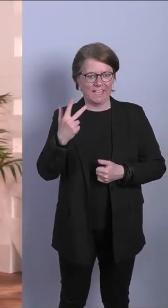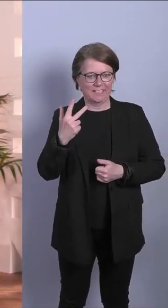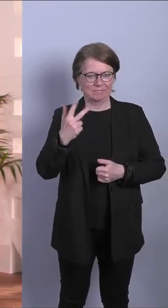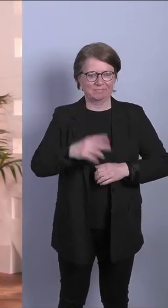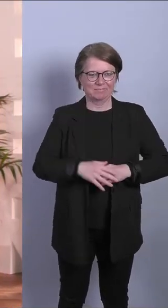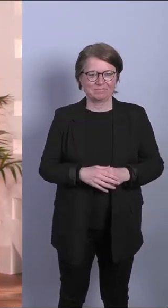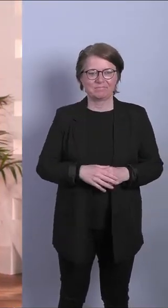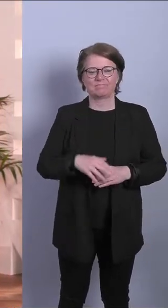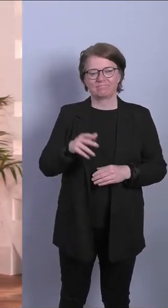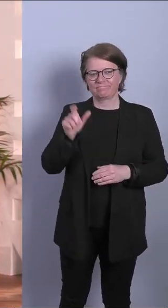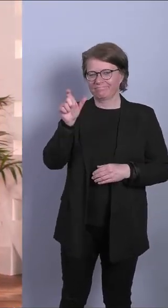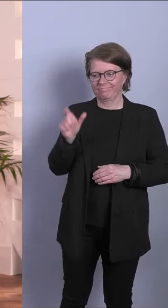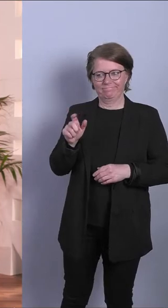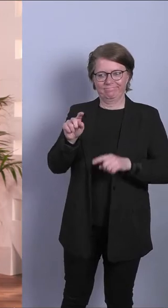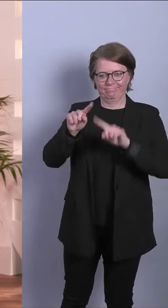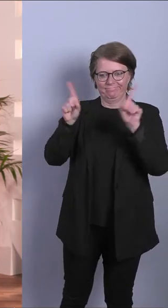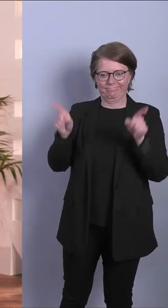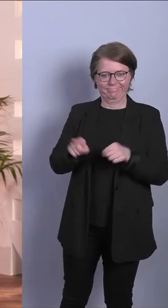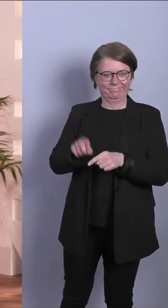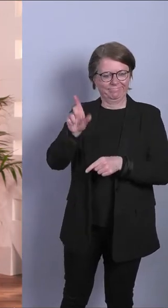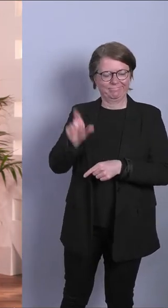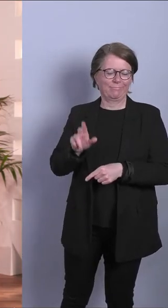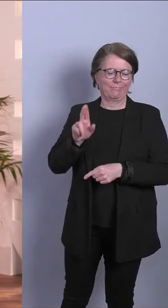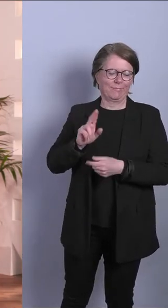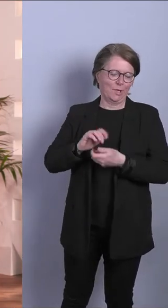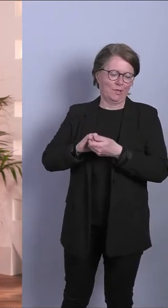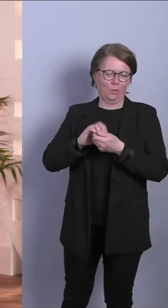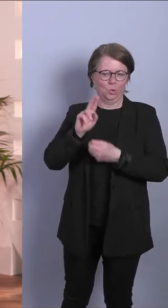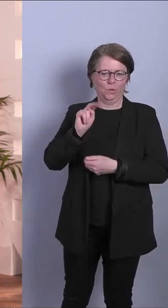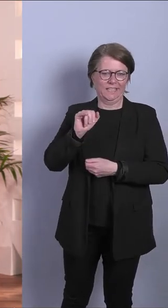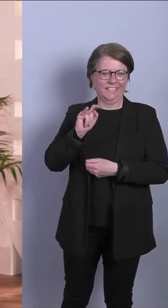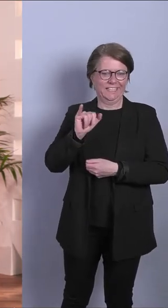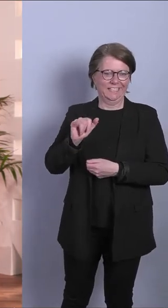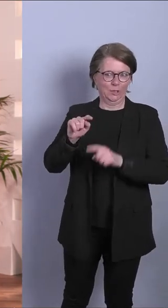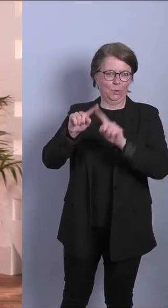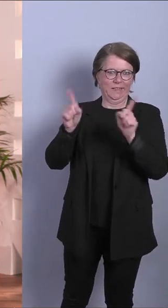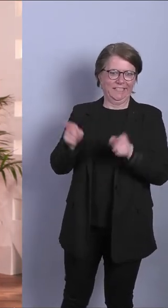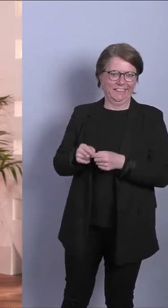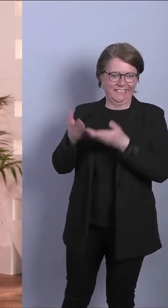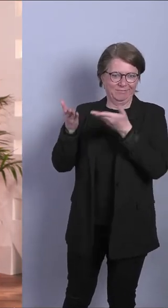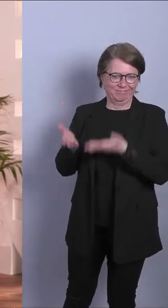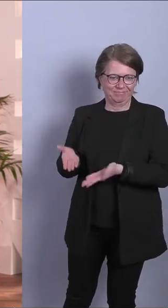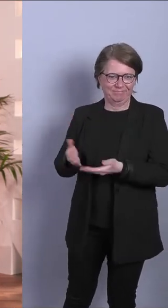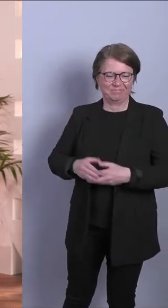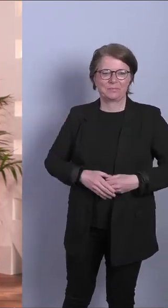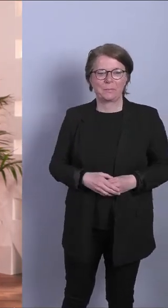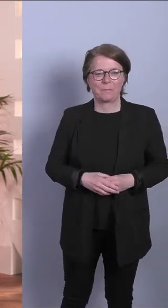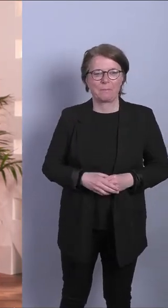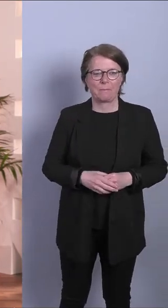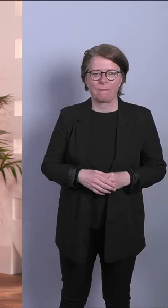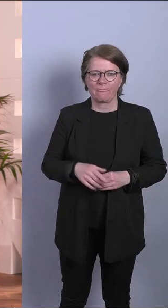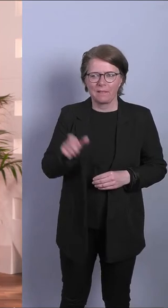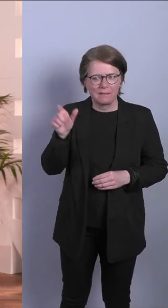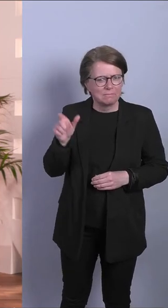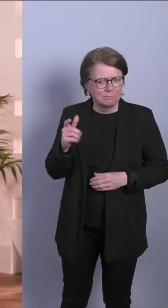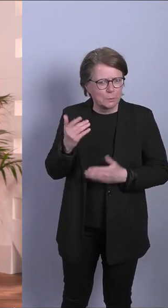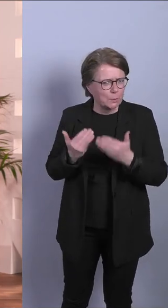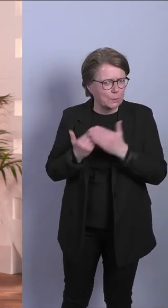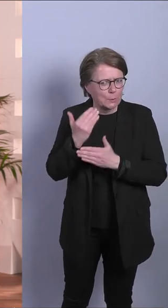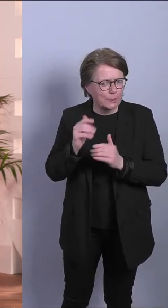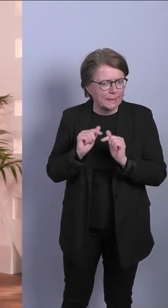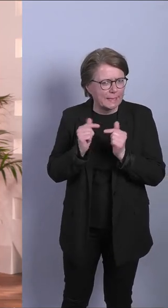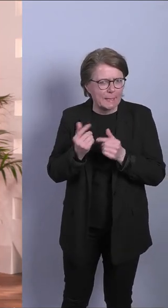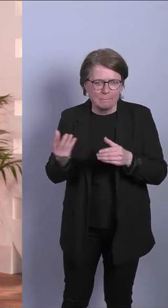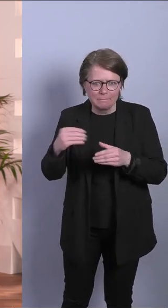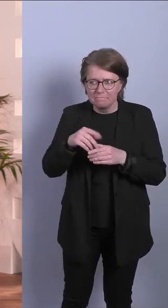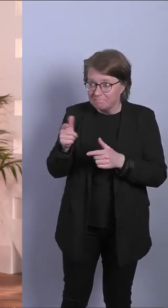Unity. Hello, Unity. And it's great to have you. Hello. And you've only been on the team for 1.5 months.